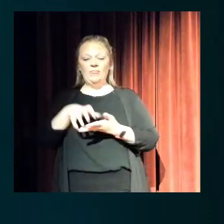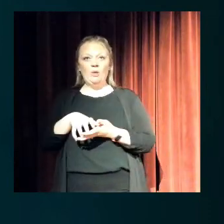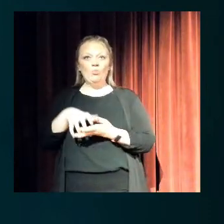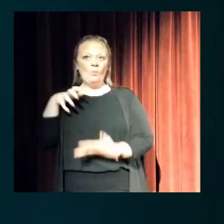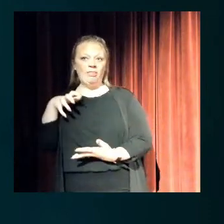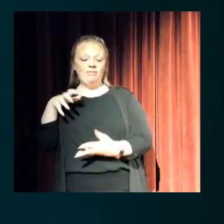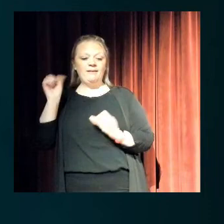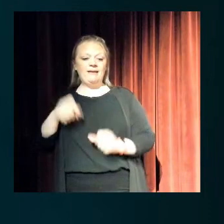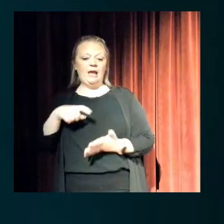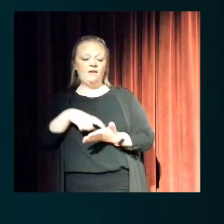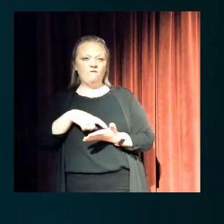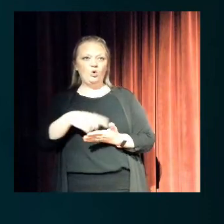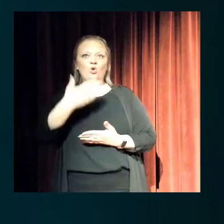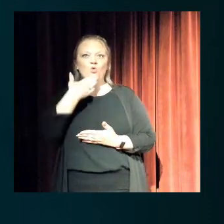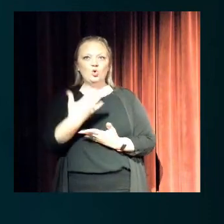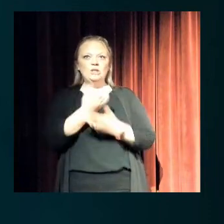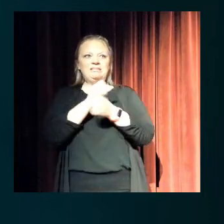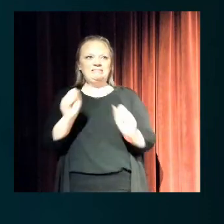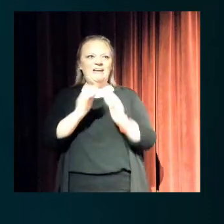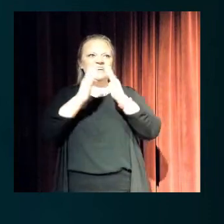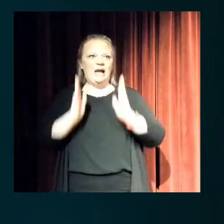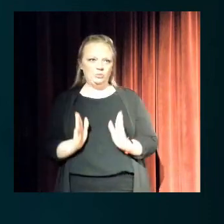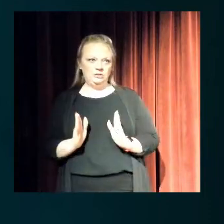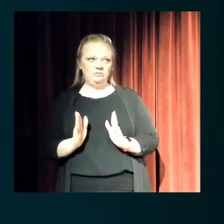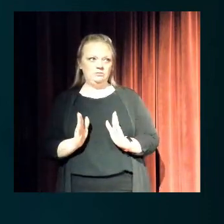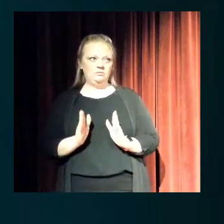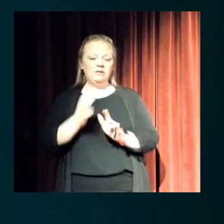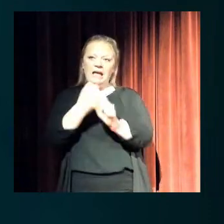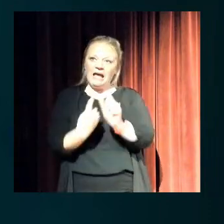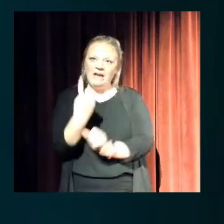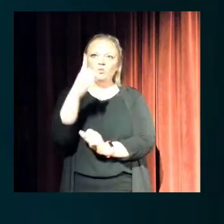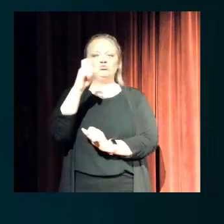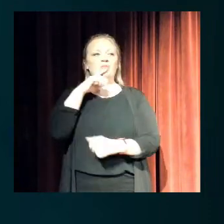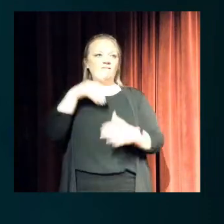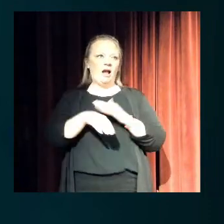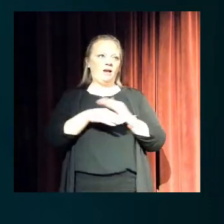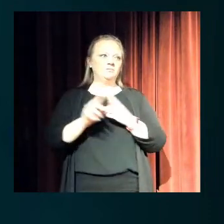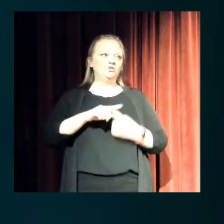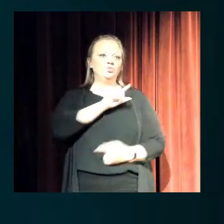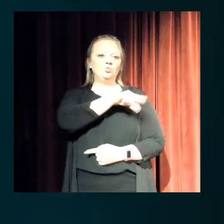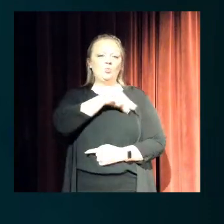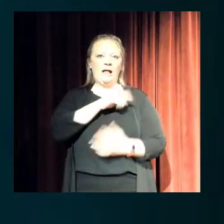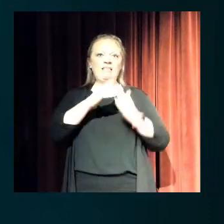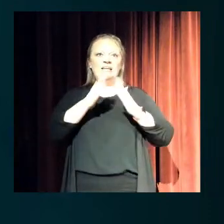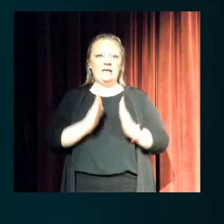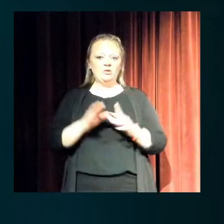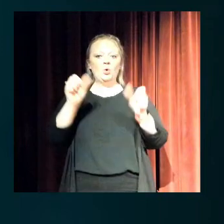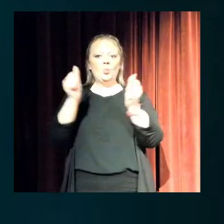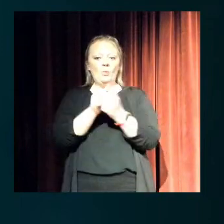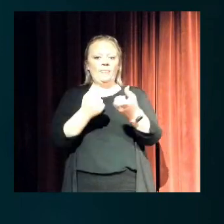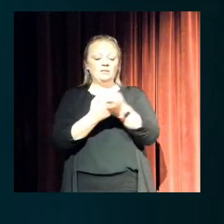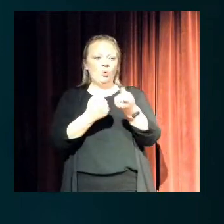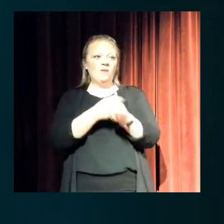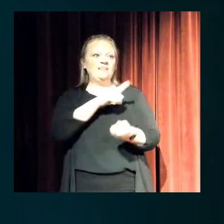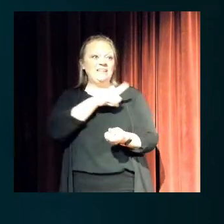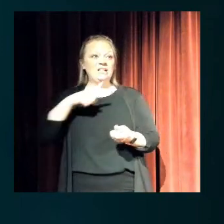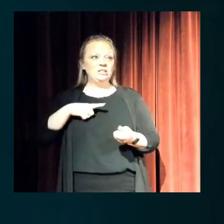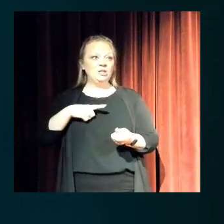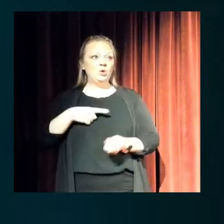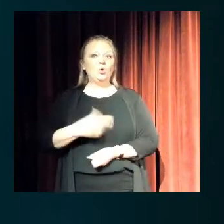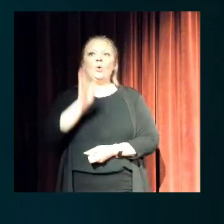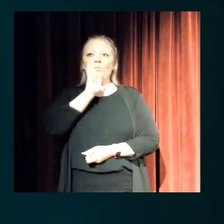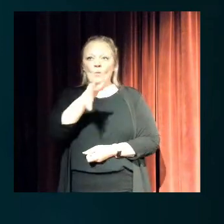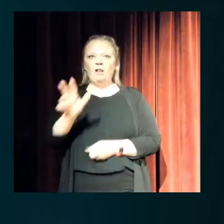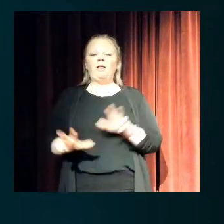wealthy can afford good, safe housing. Everyone should have access to quality housing, and with the support of the legislature, we will